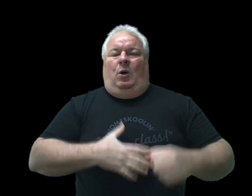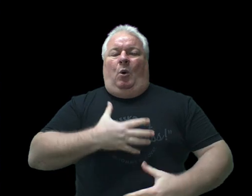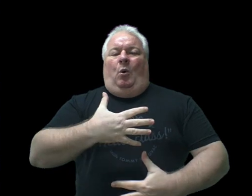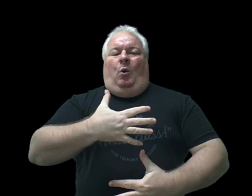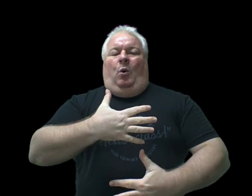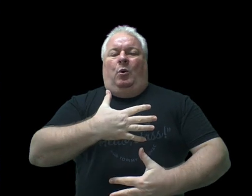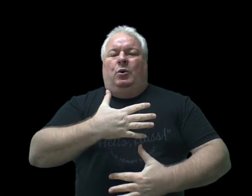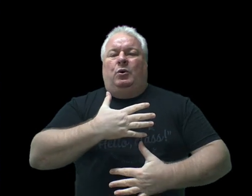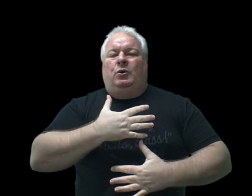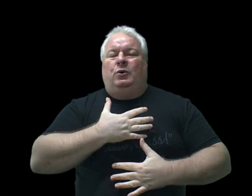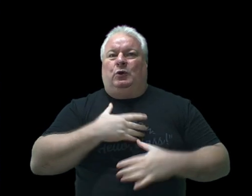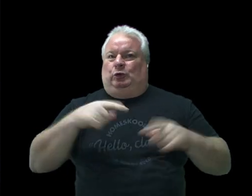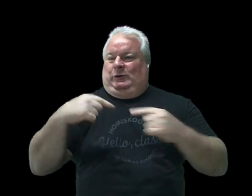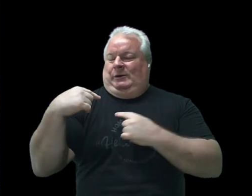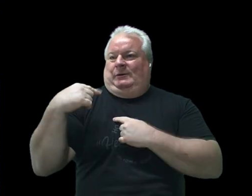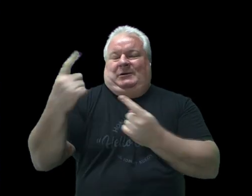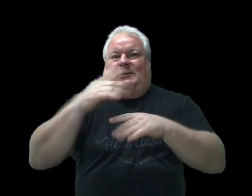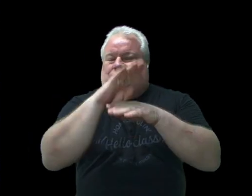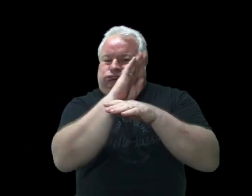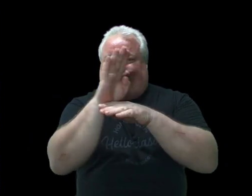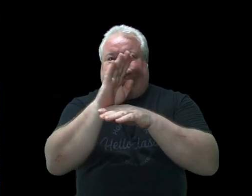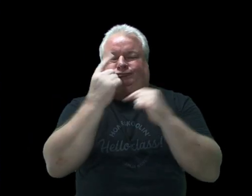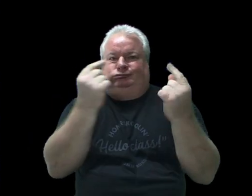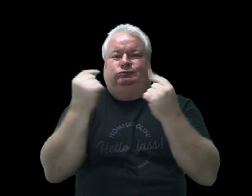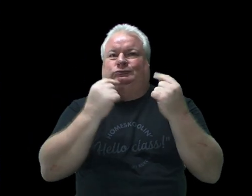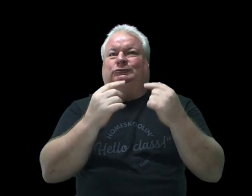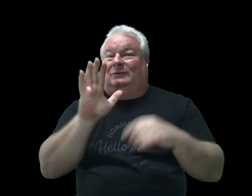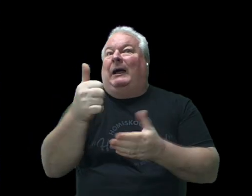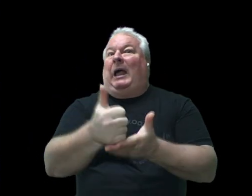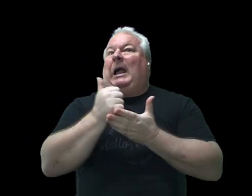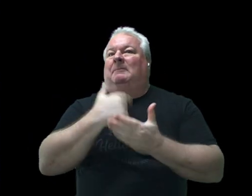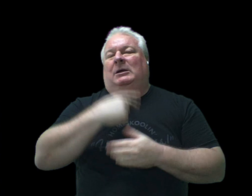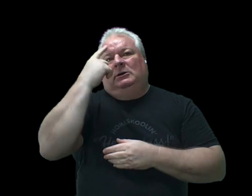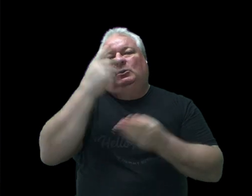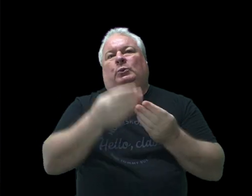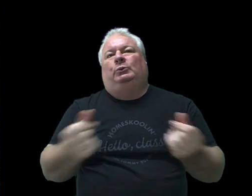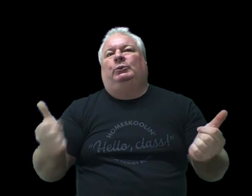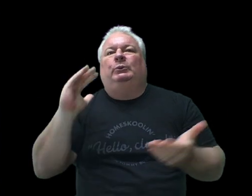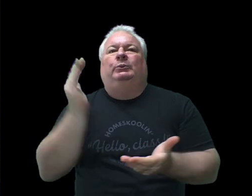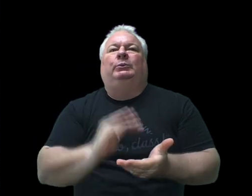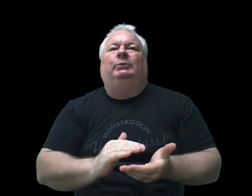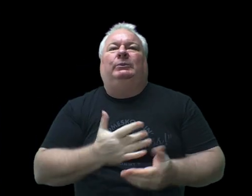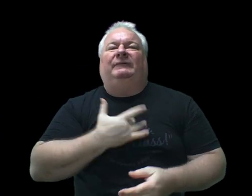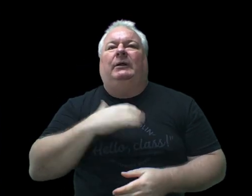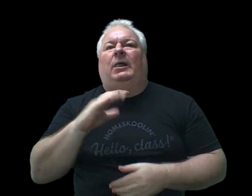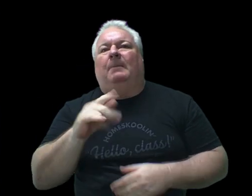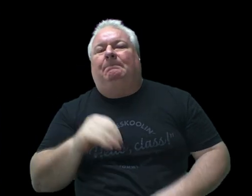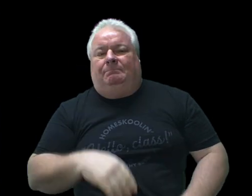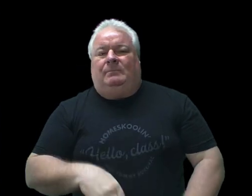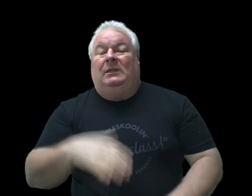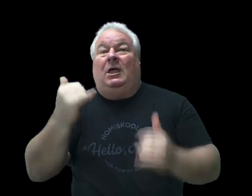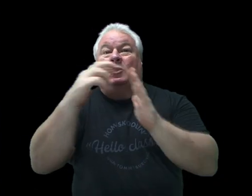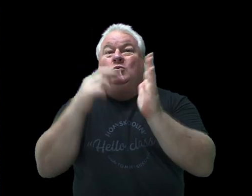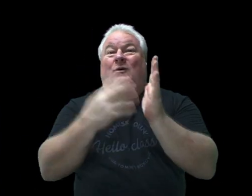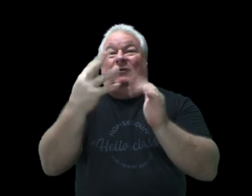belly breaths during these times, and I can't tell you how much it helps me. Now let's